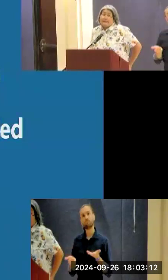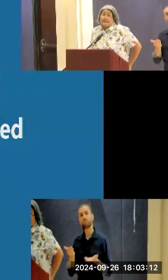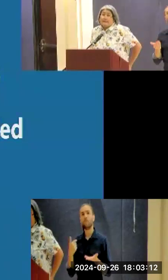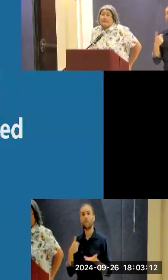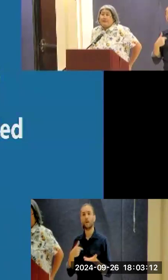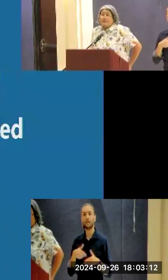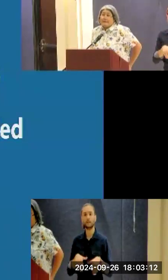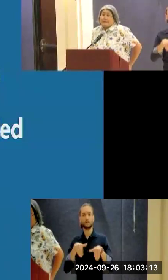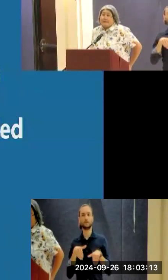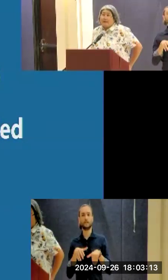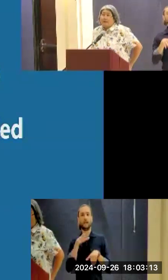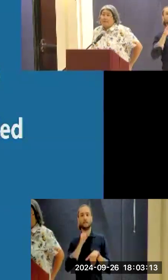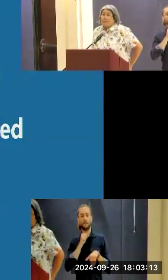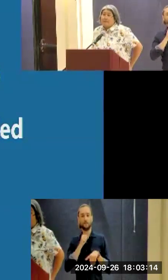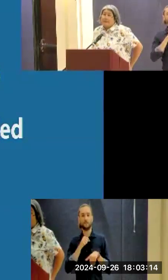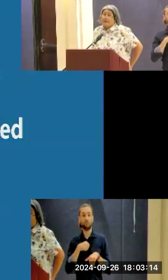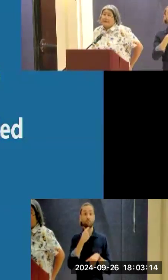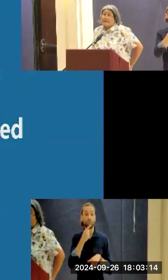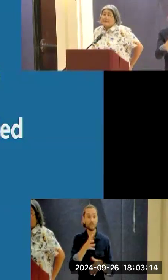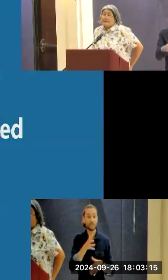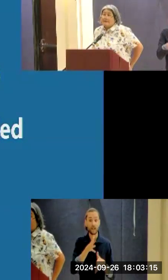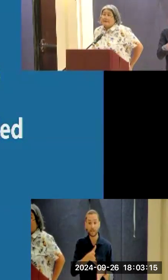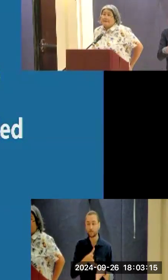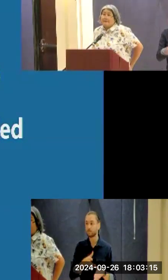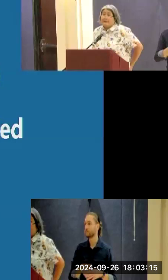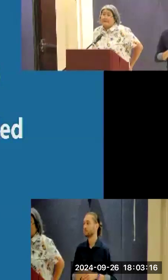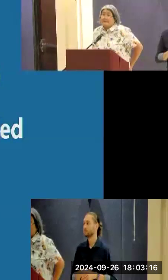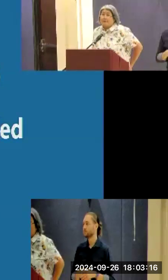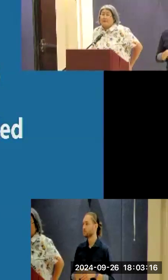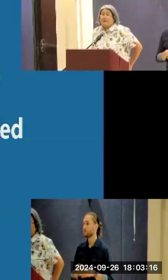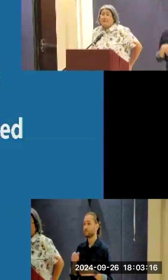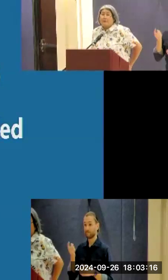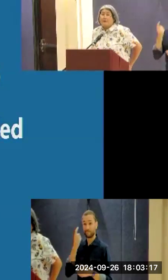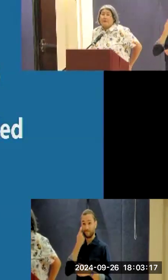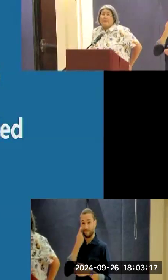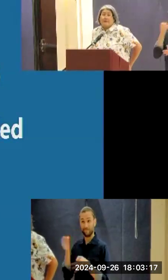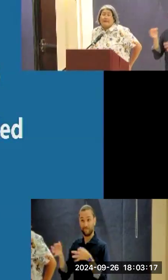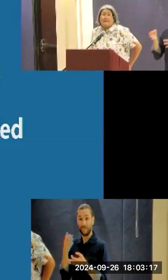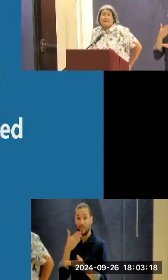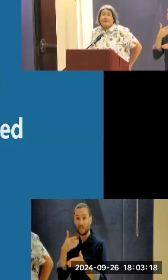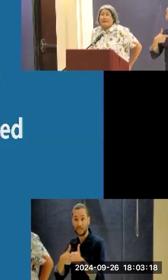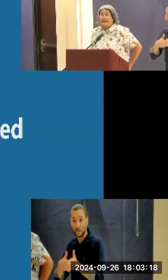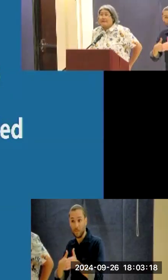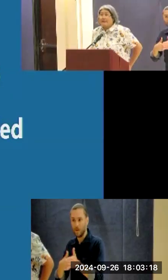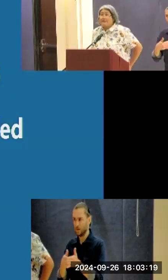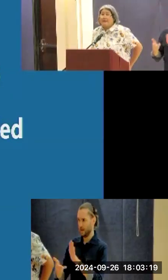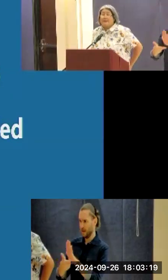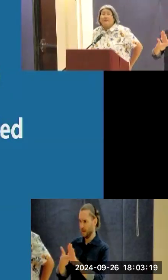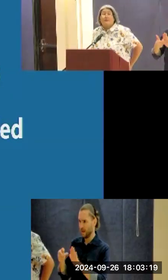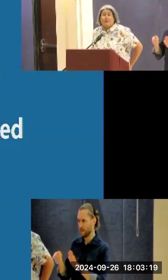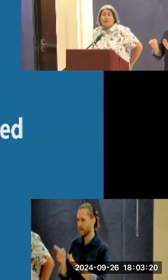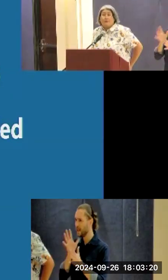hesitant to use it. Eric Harris gave a great example of when do we classify something as a hate crime